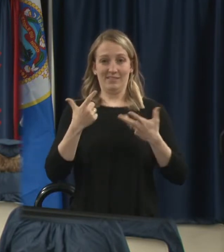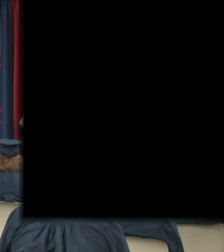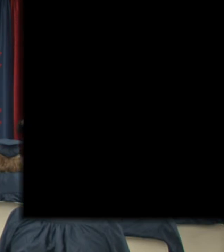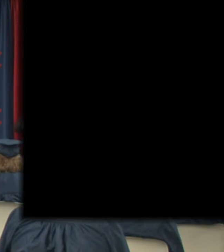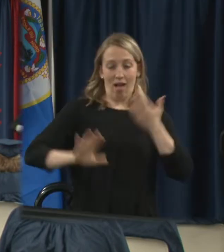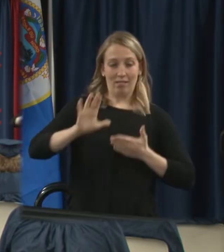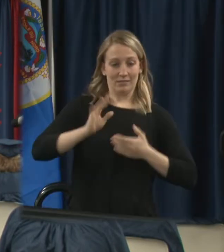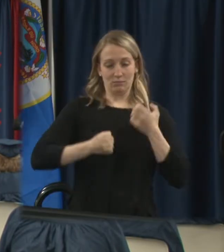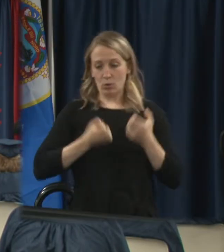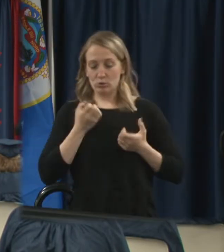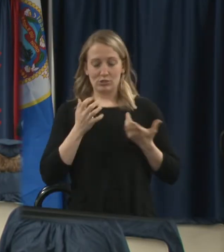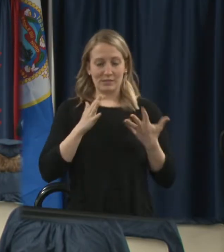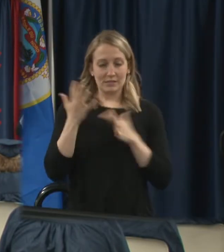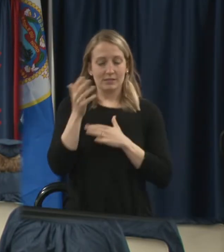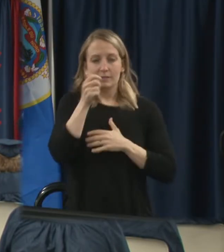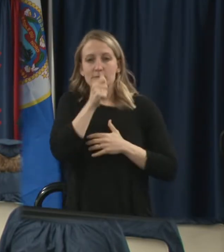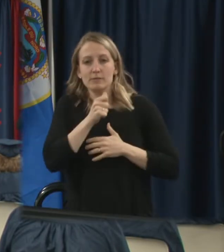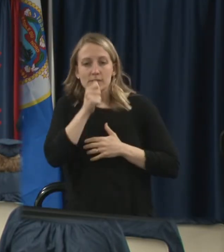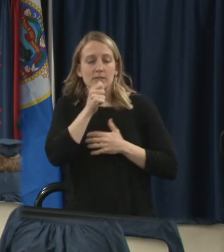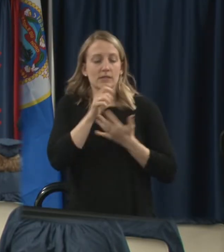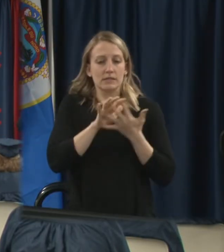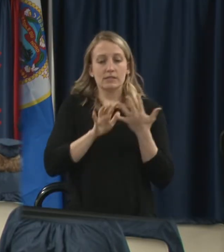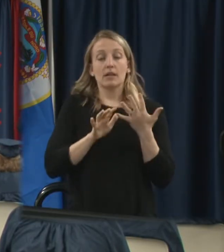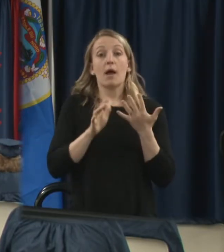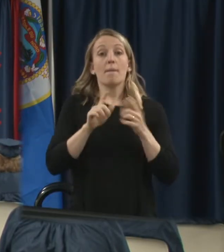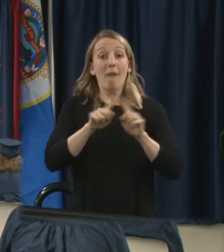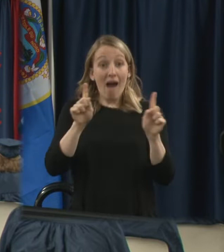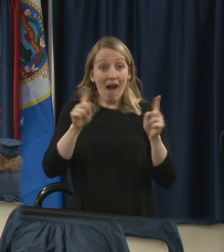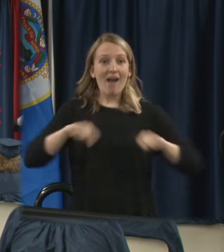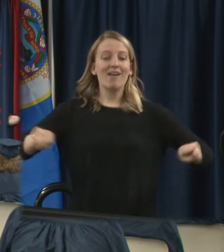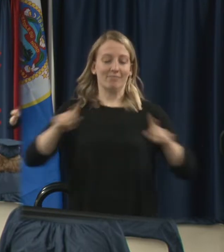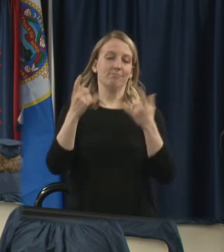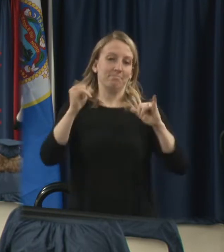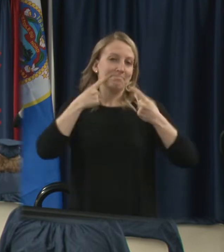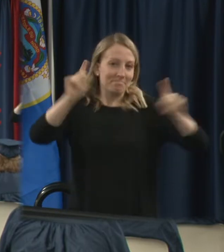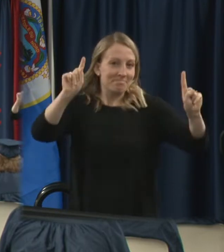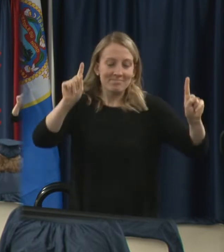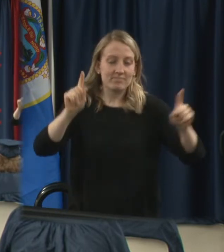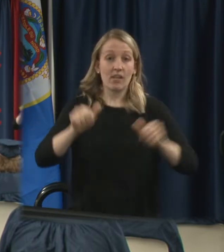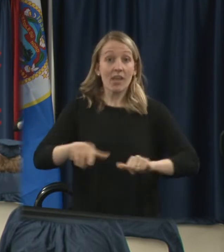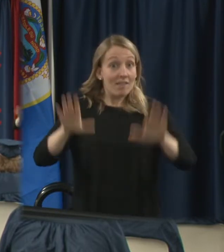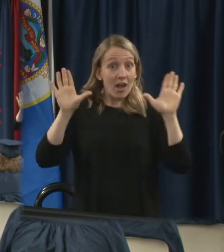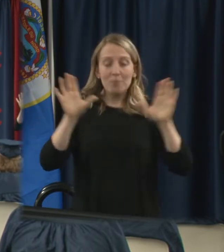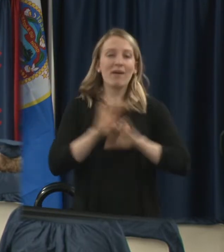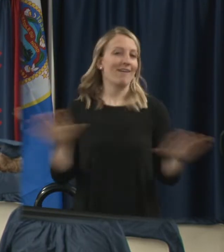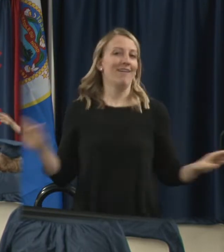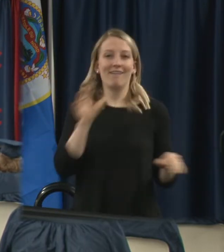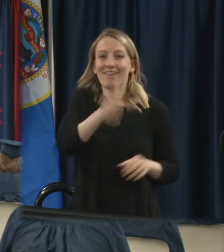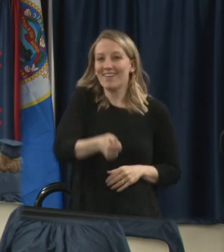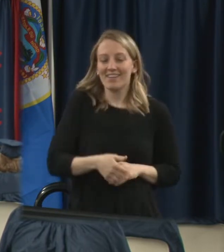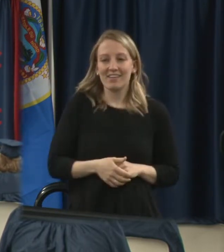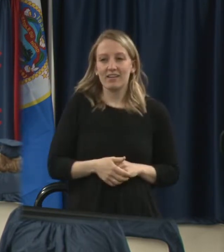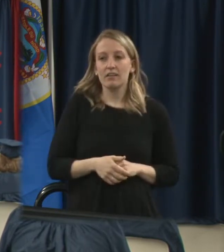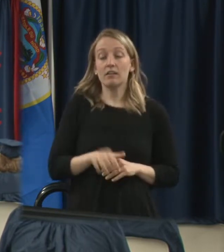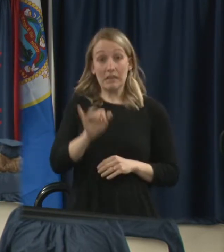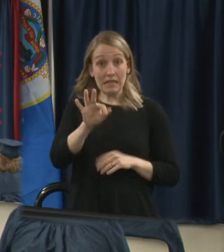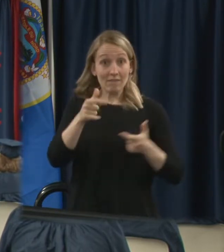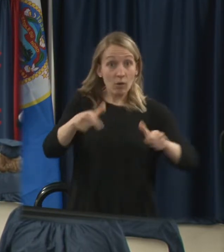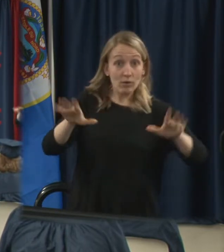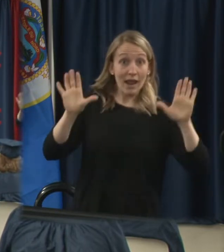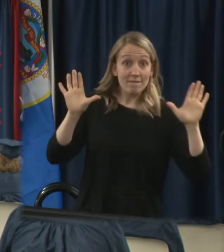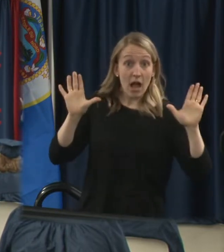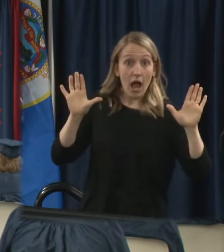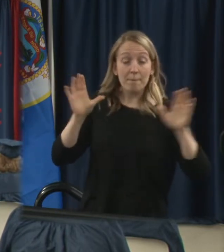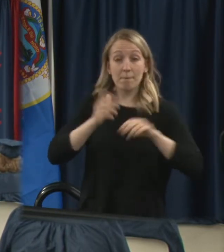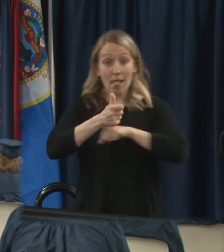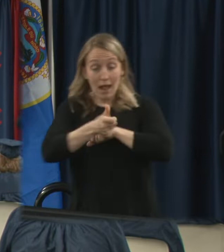time. Yet, despite all of that, you are here. You didn't give up. And nobody would have blamed you had you